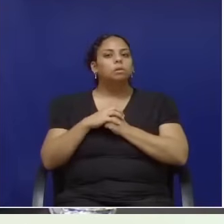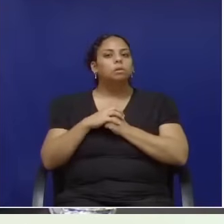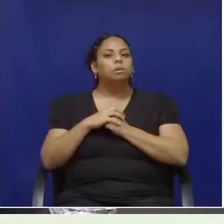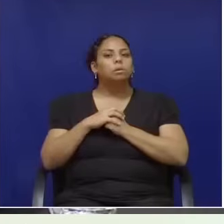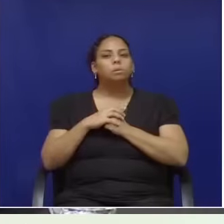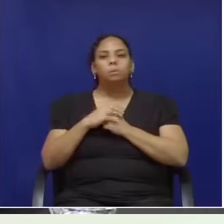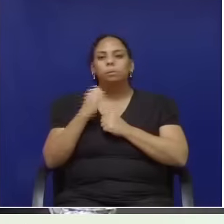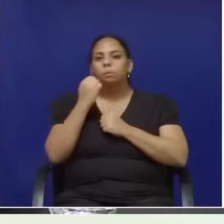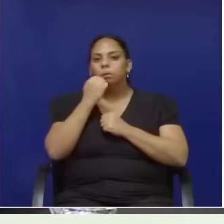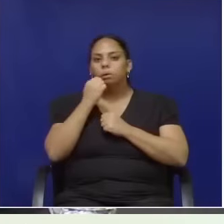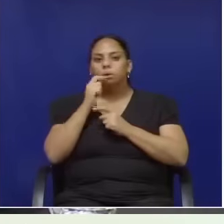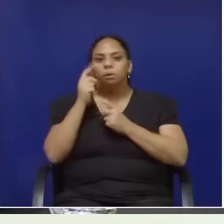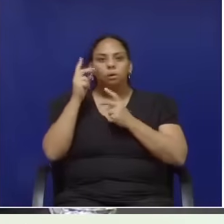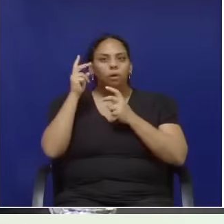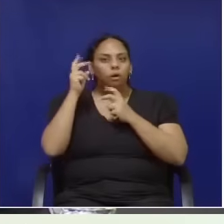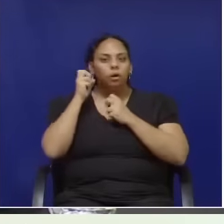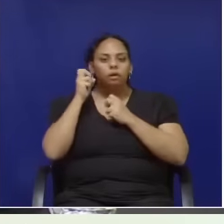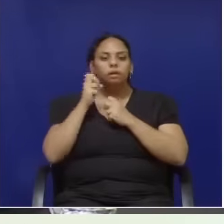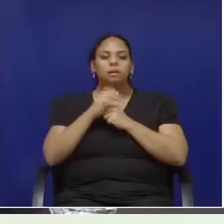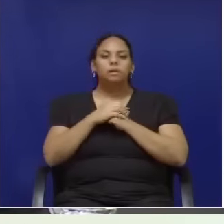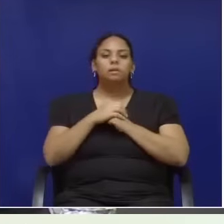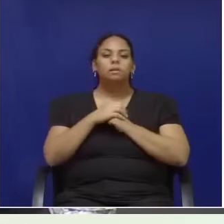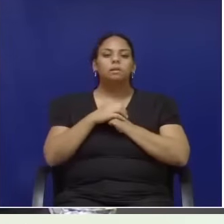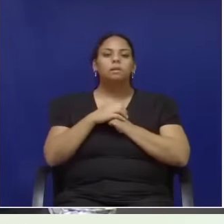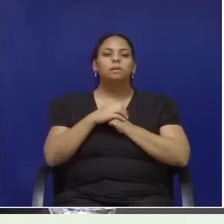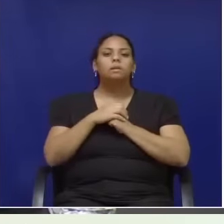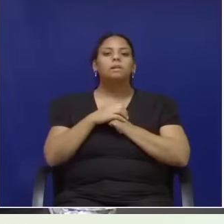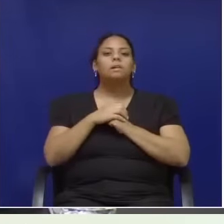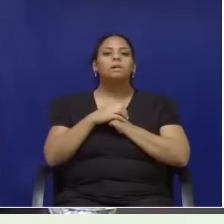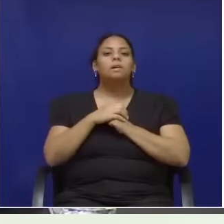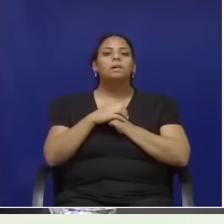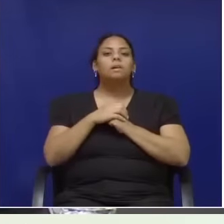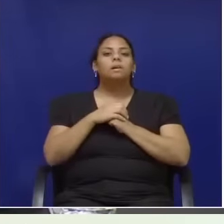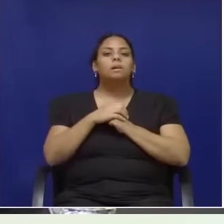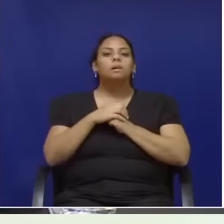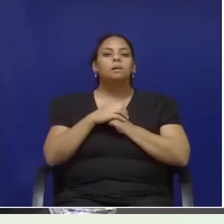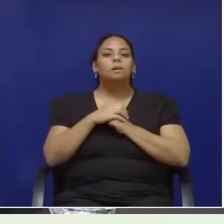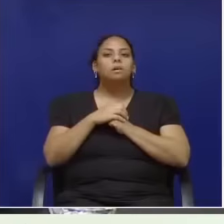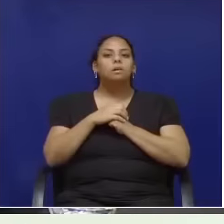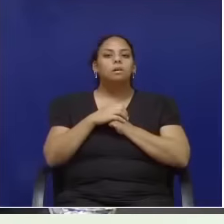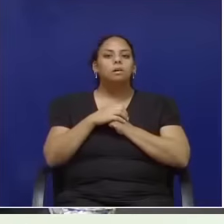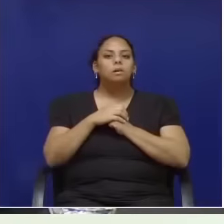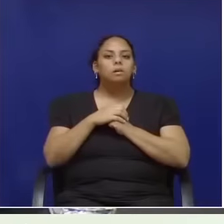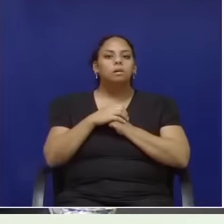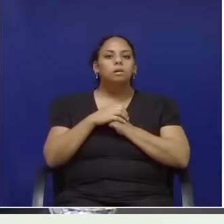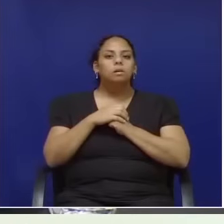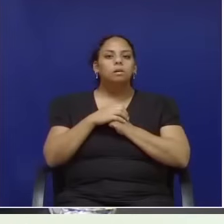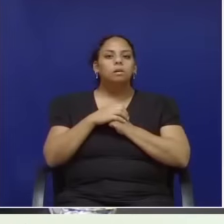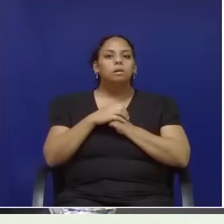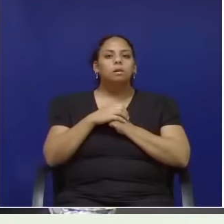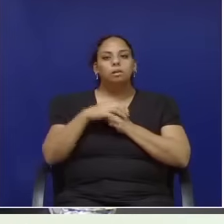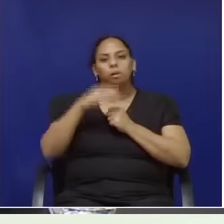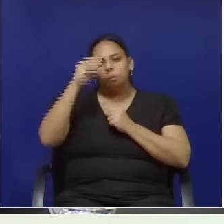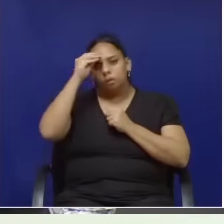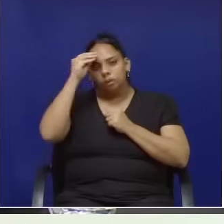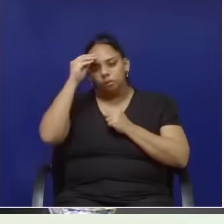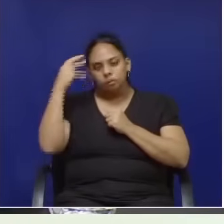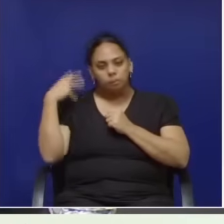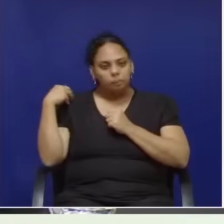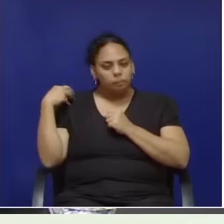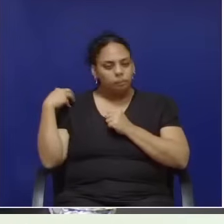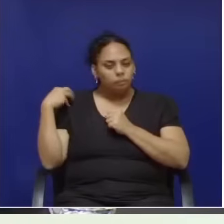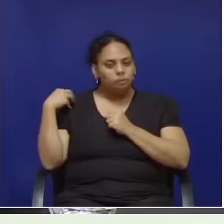nokungazinzi kuhle kuthoma lapha phezulu esipoliseni. Yingani ningahonanga ukuthi ningenelele